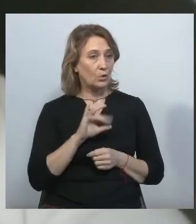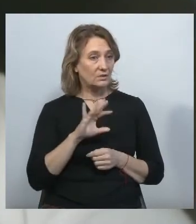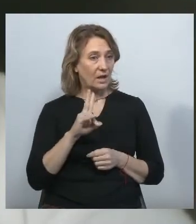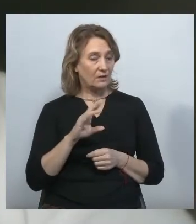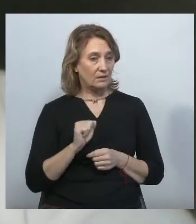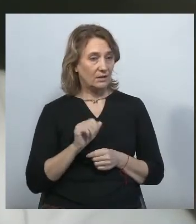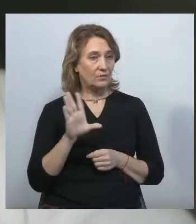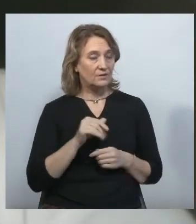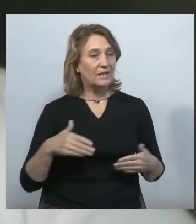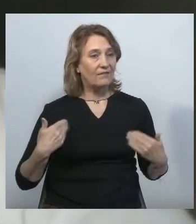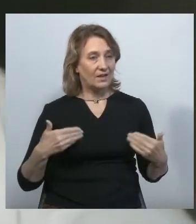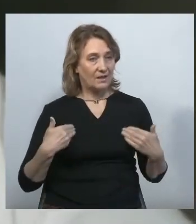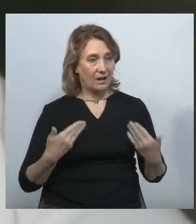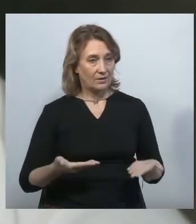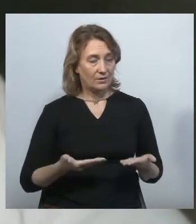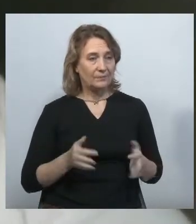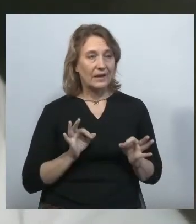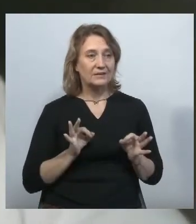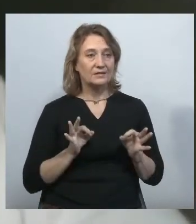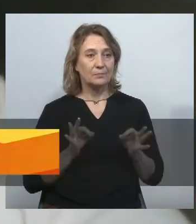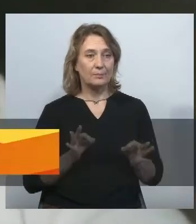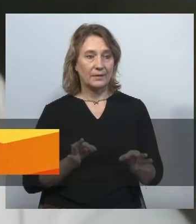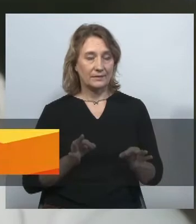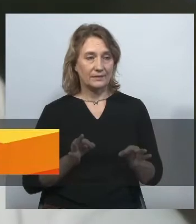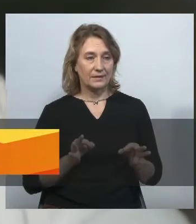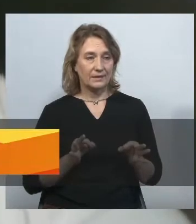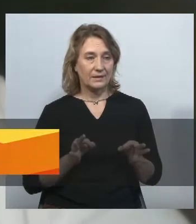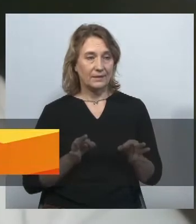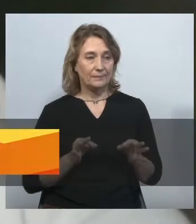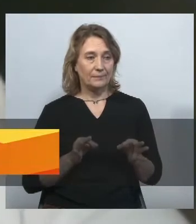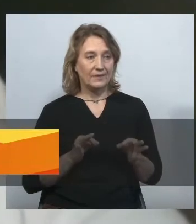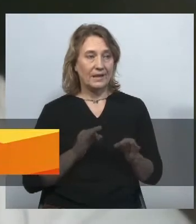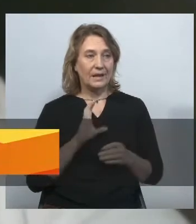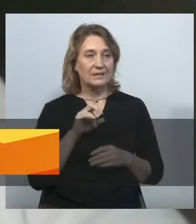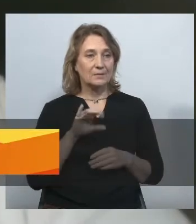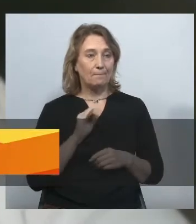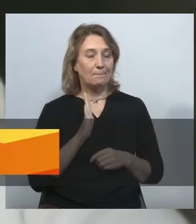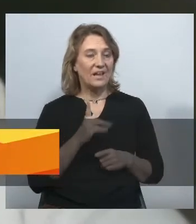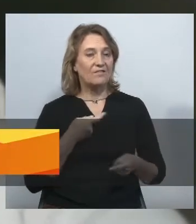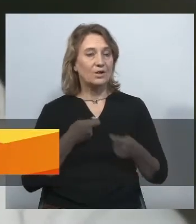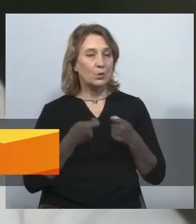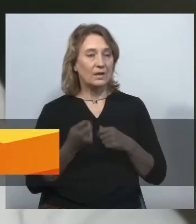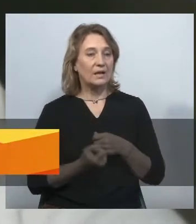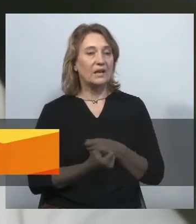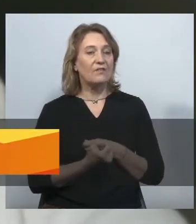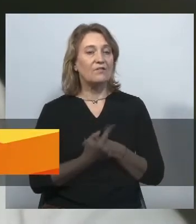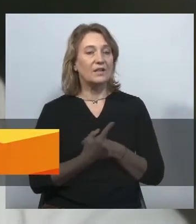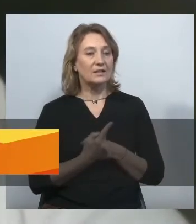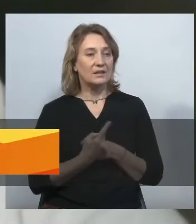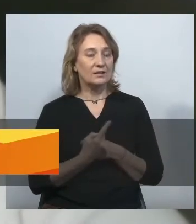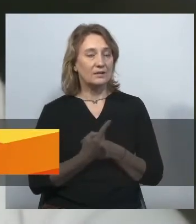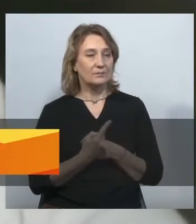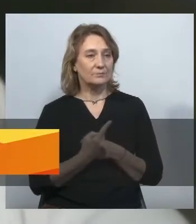Thanks a lot, Oksana. Good afternoon, everyone. Co-regulation has